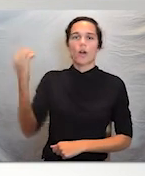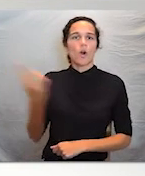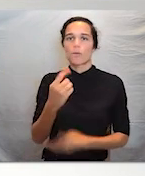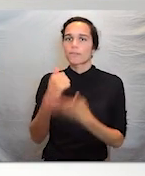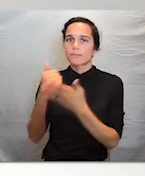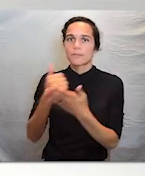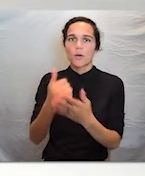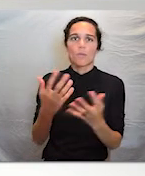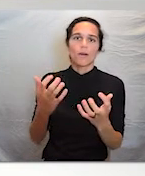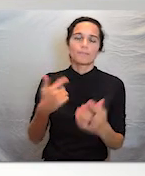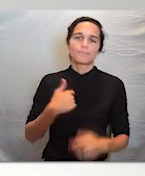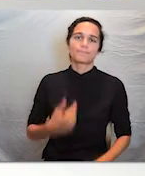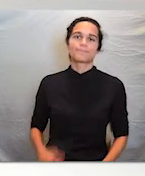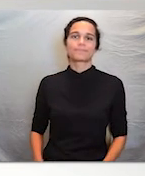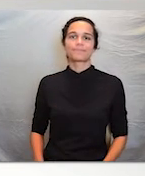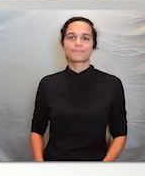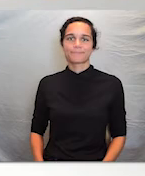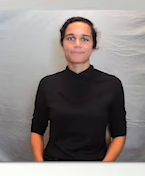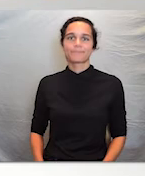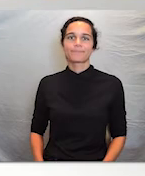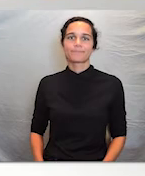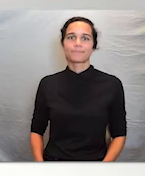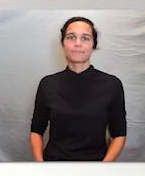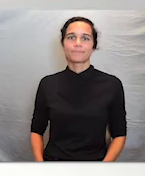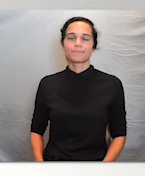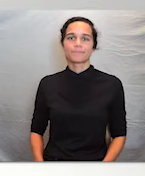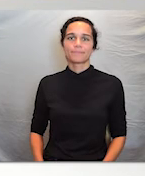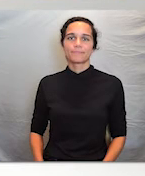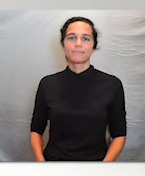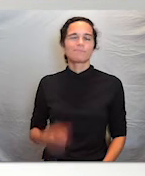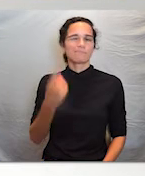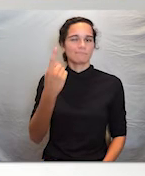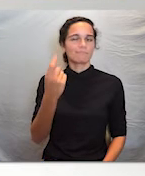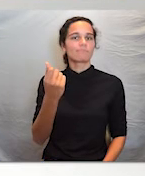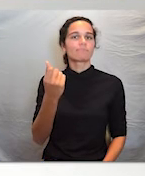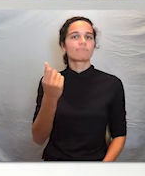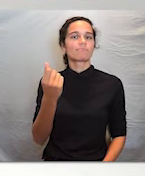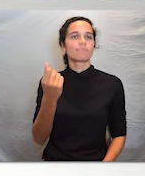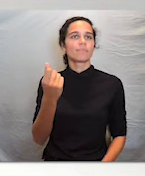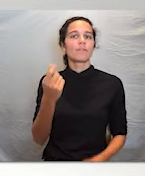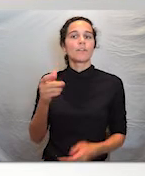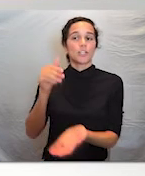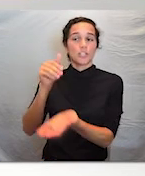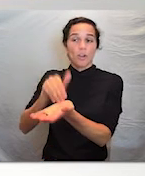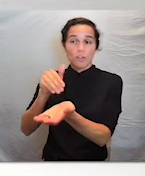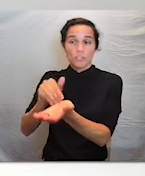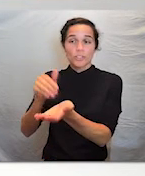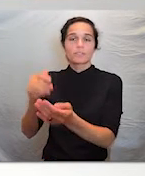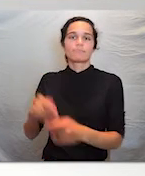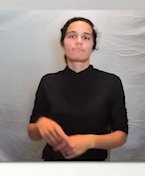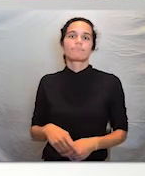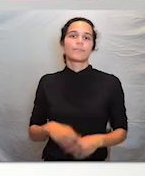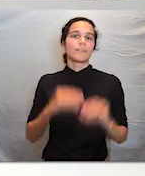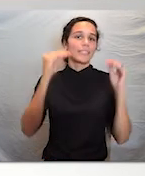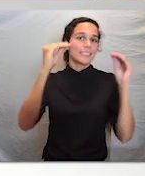And I always didn't like how doctors and teachers and